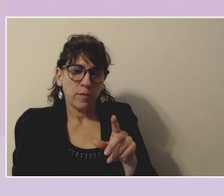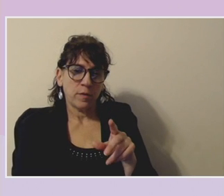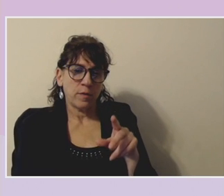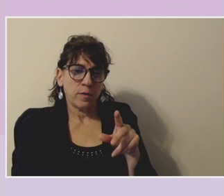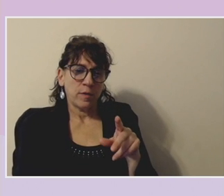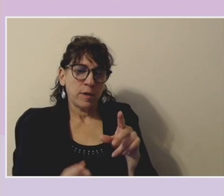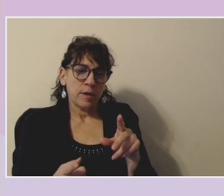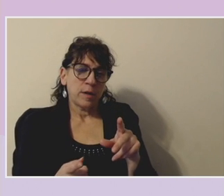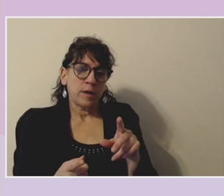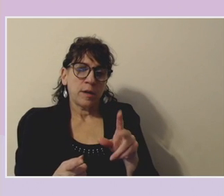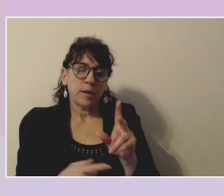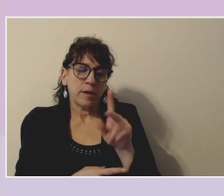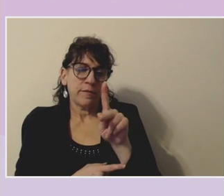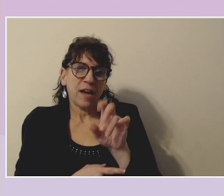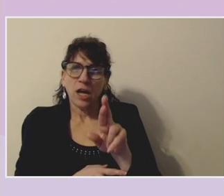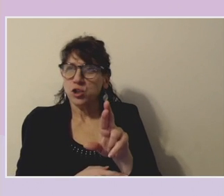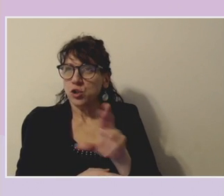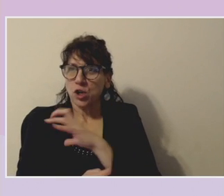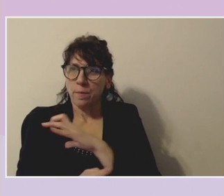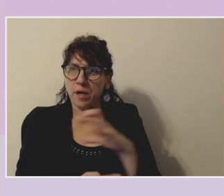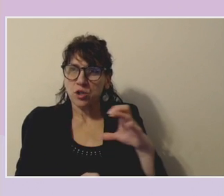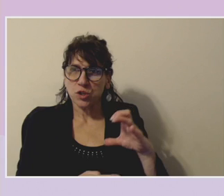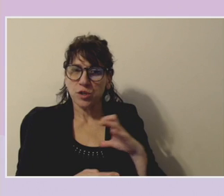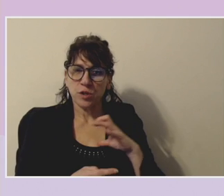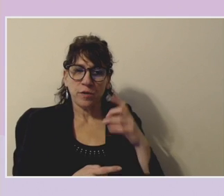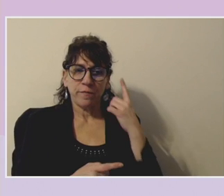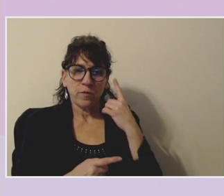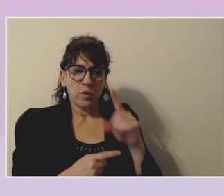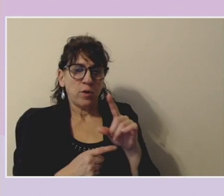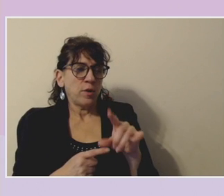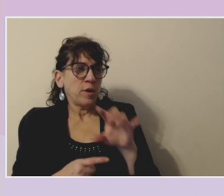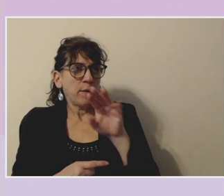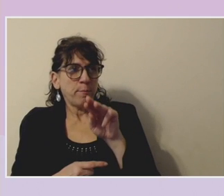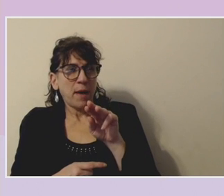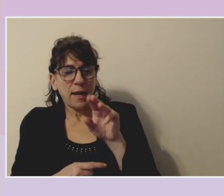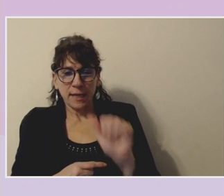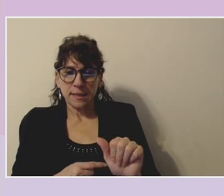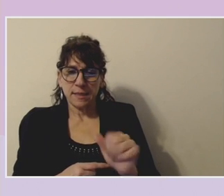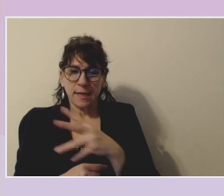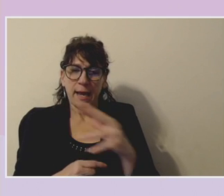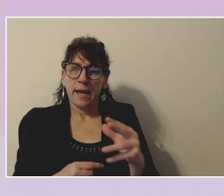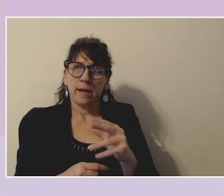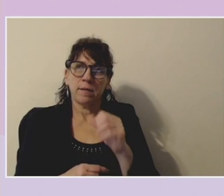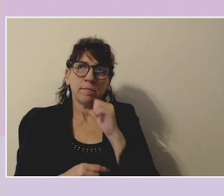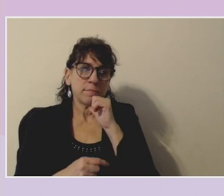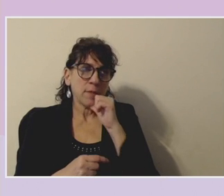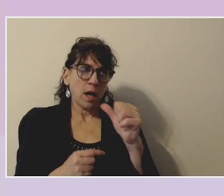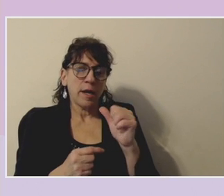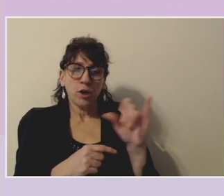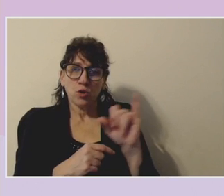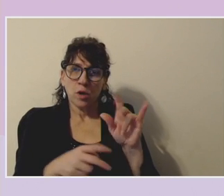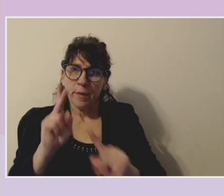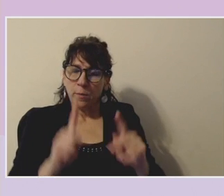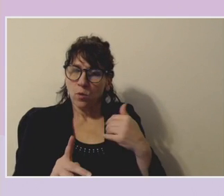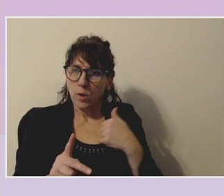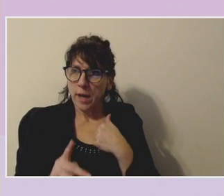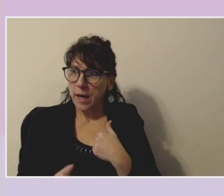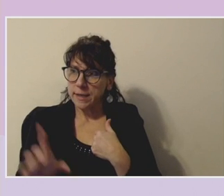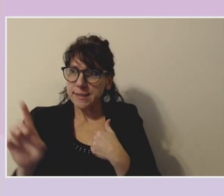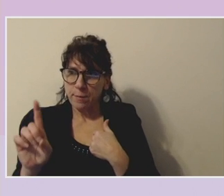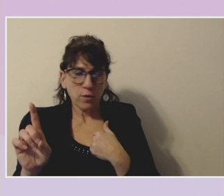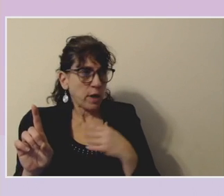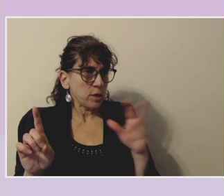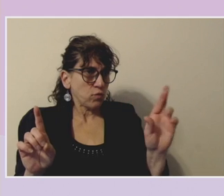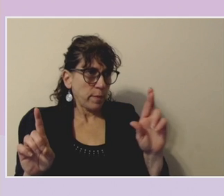Uninsured. It is a really important nonpartisan body. We had Republicans, Democrats, Independents